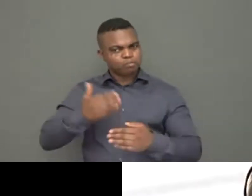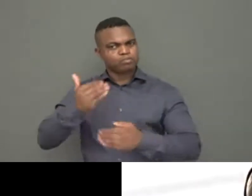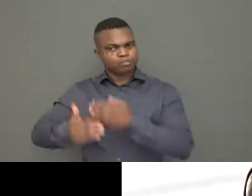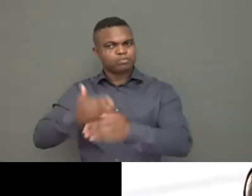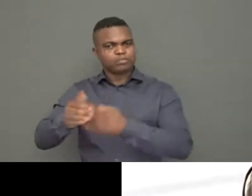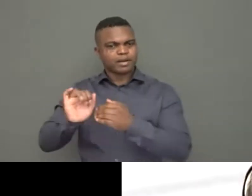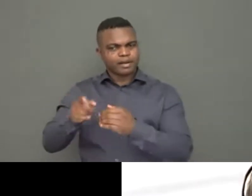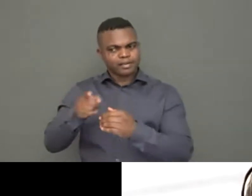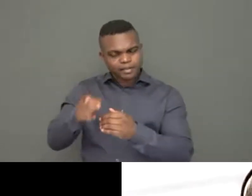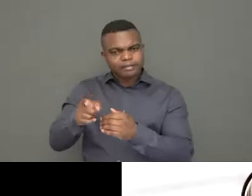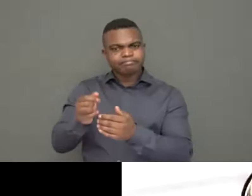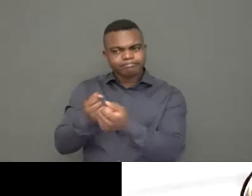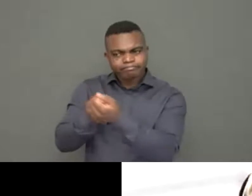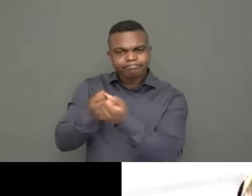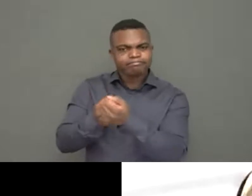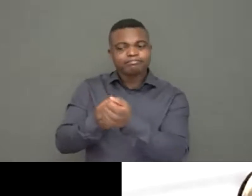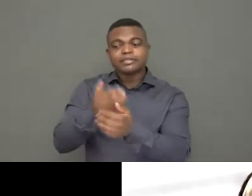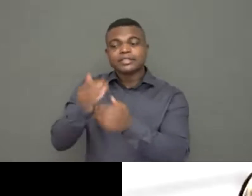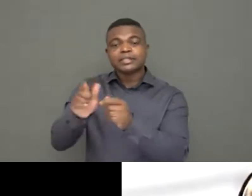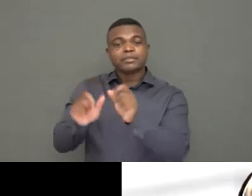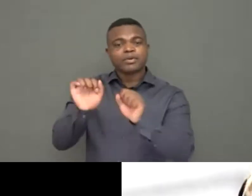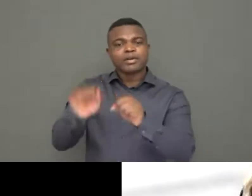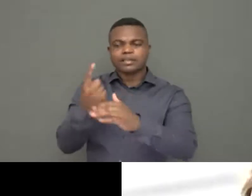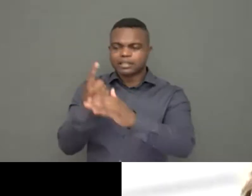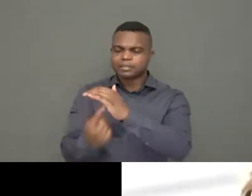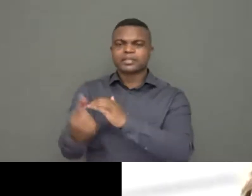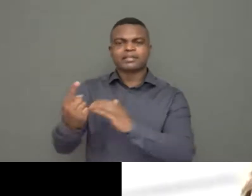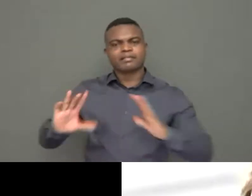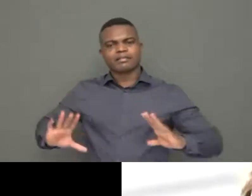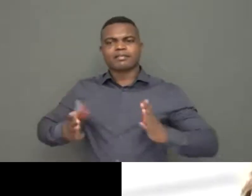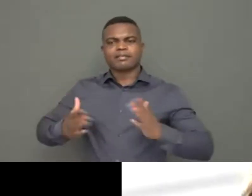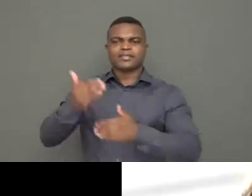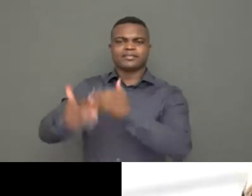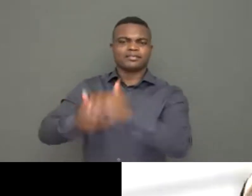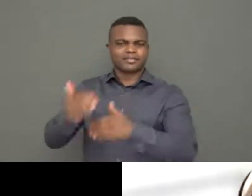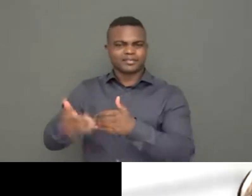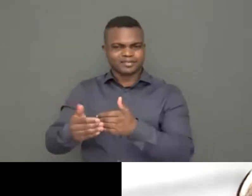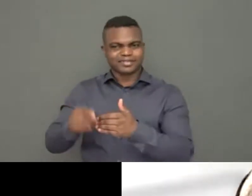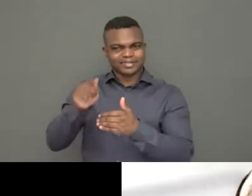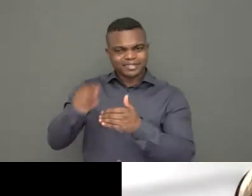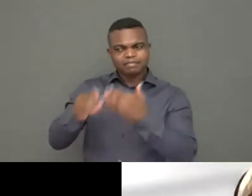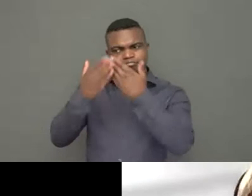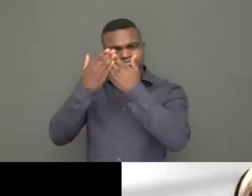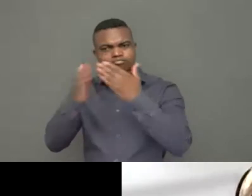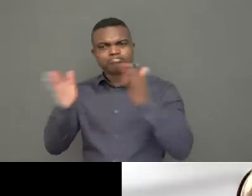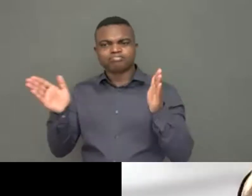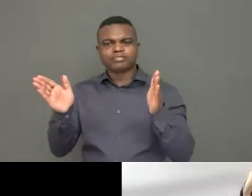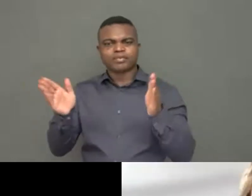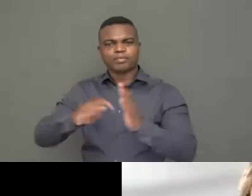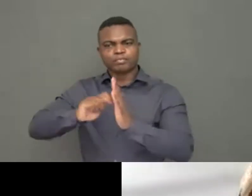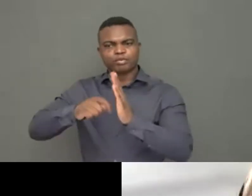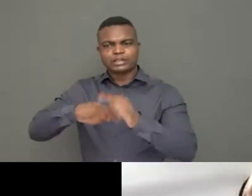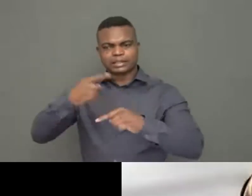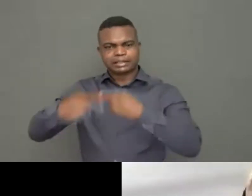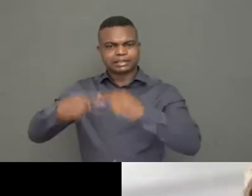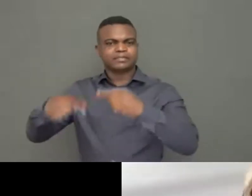In terms of the way that we were supposed to work. The model of the project was to have a steering